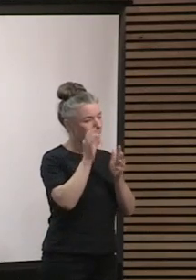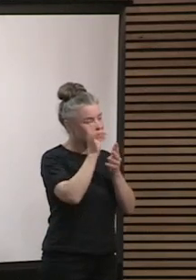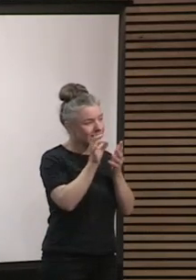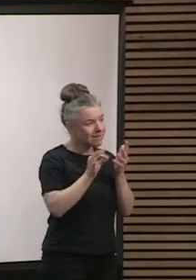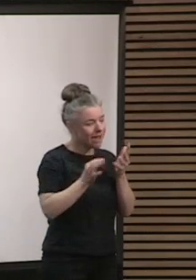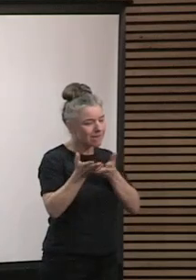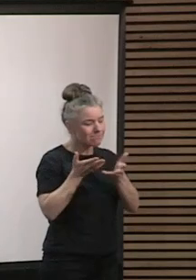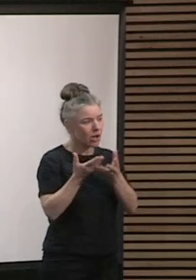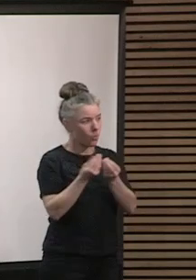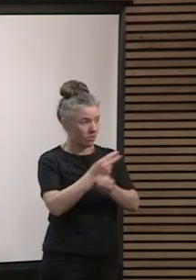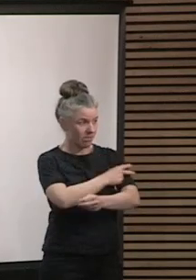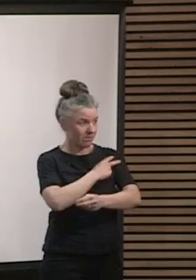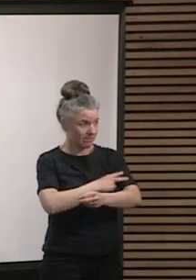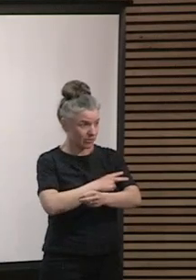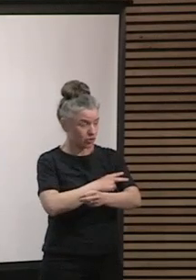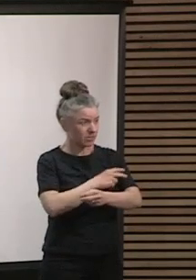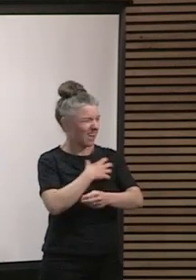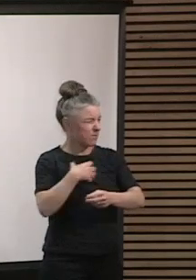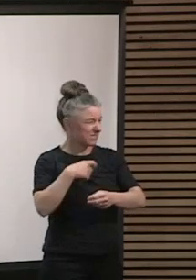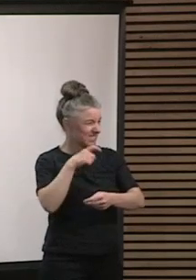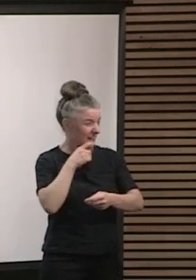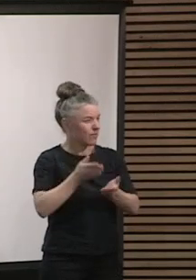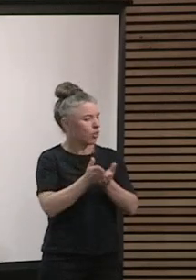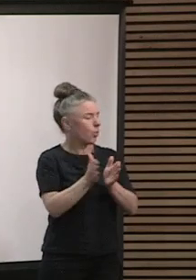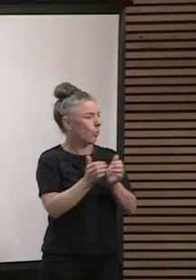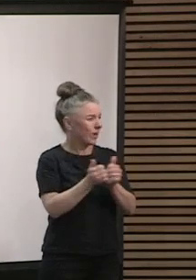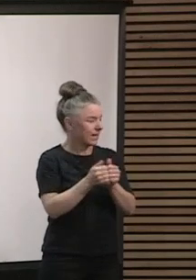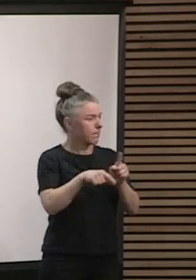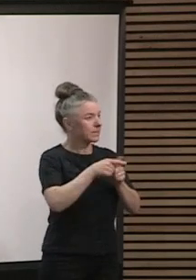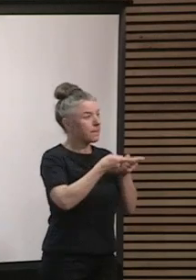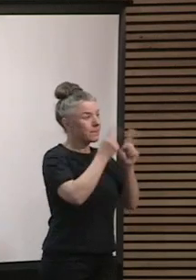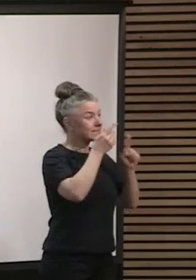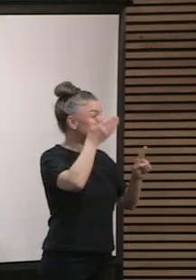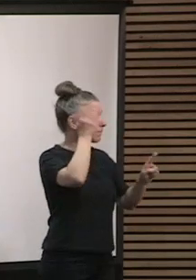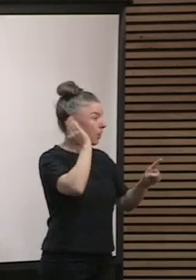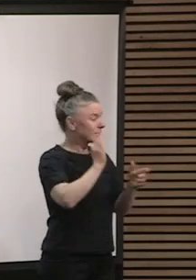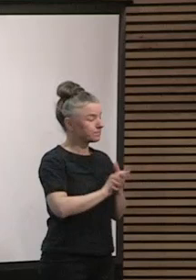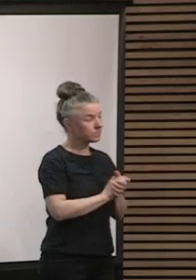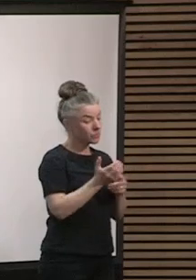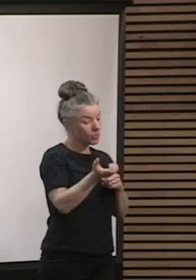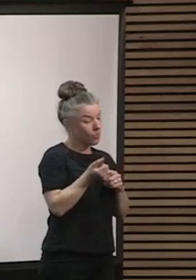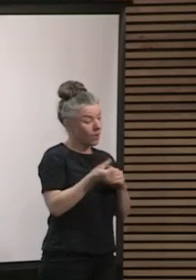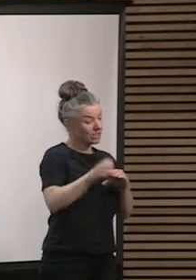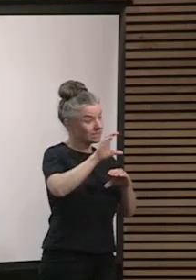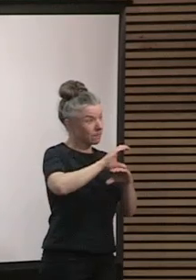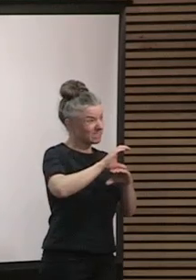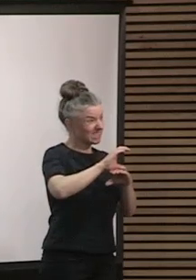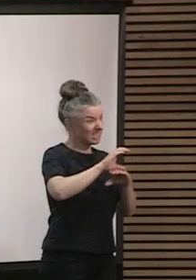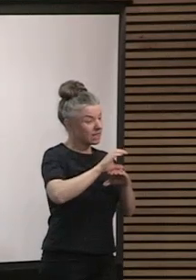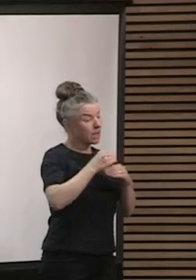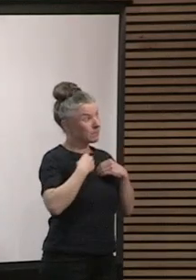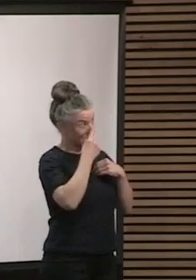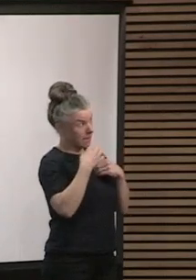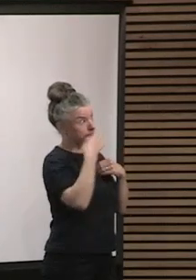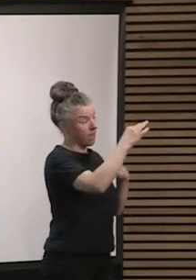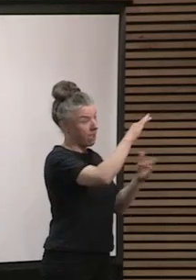Minister Cipollone over the weekend. But I can say that the extension to the wage subsidy will be nationwide and will